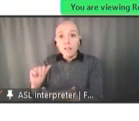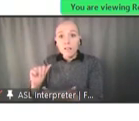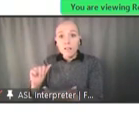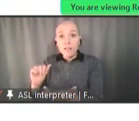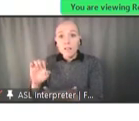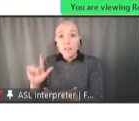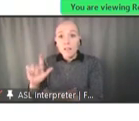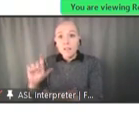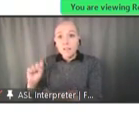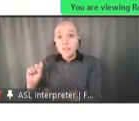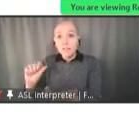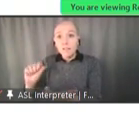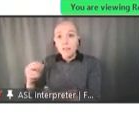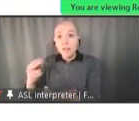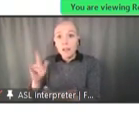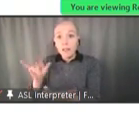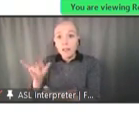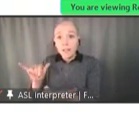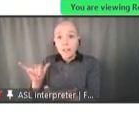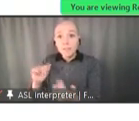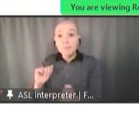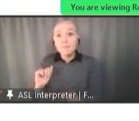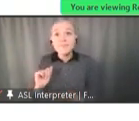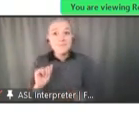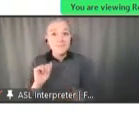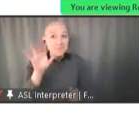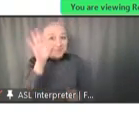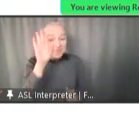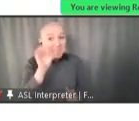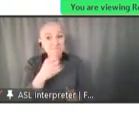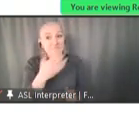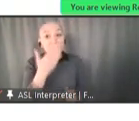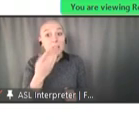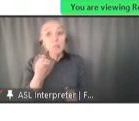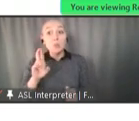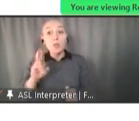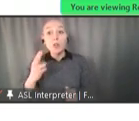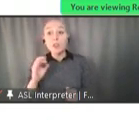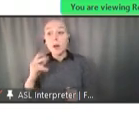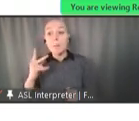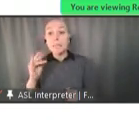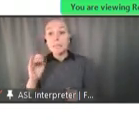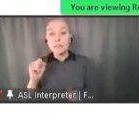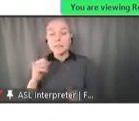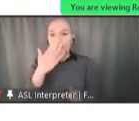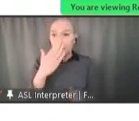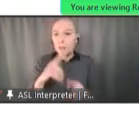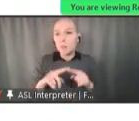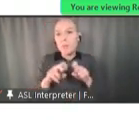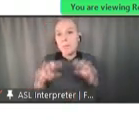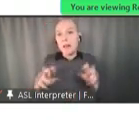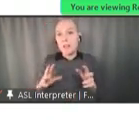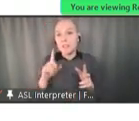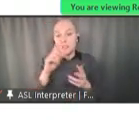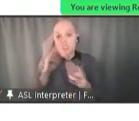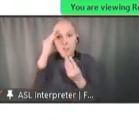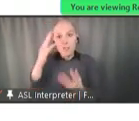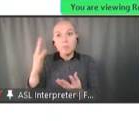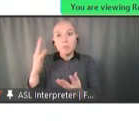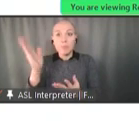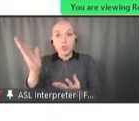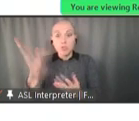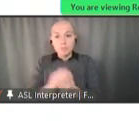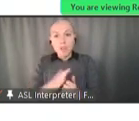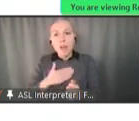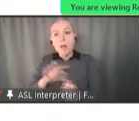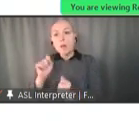Yes. Thank you, Dr. Hopkins, and thank you to the panelists for the informative presentations. My question is to Dr.